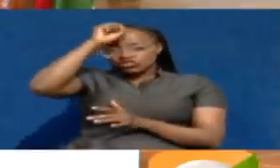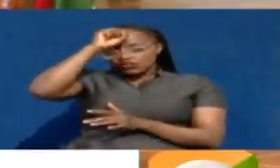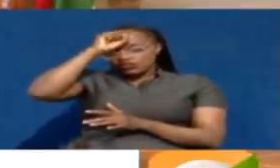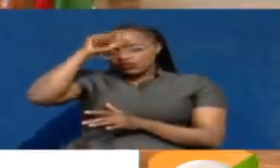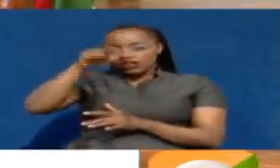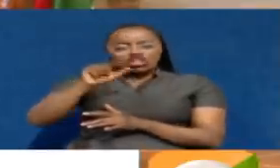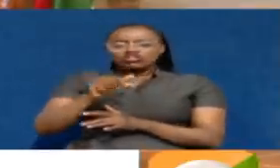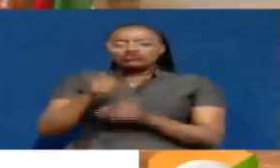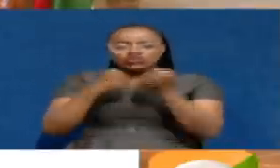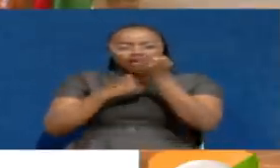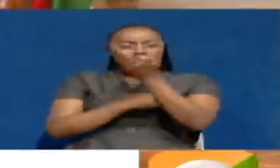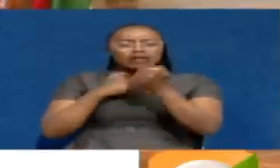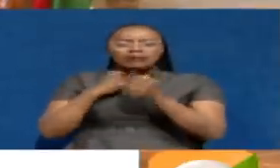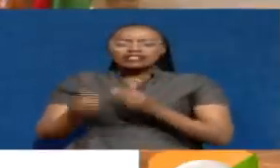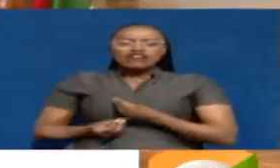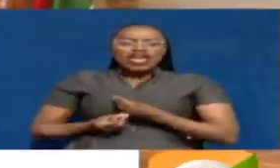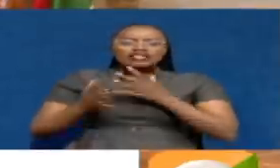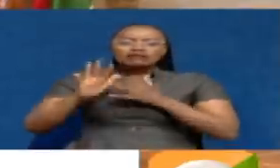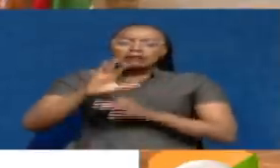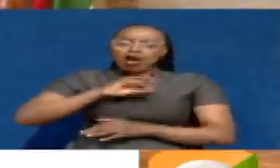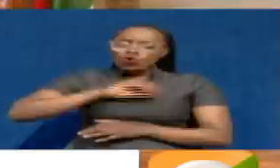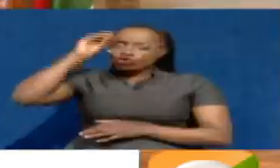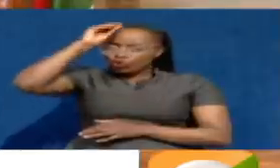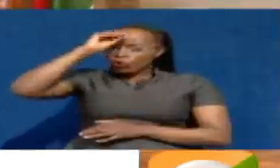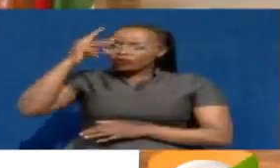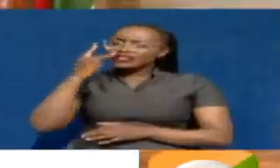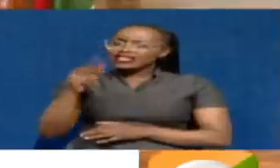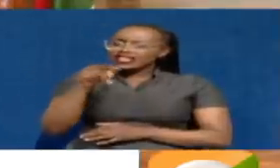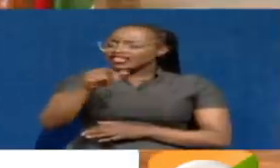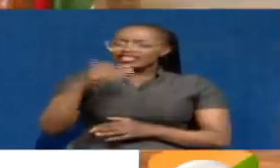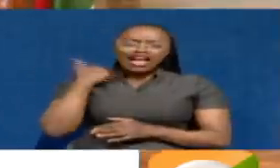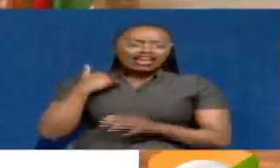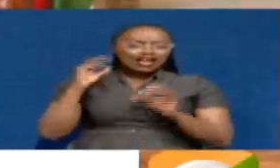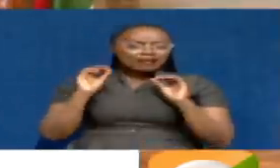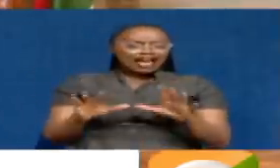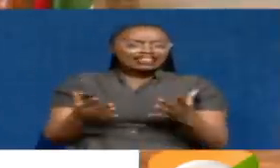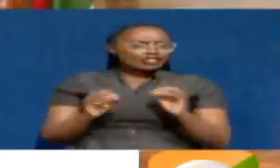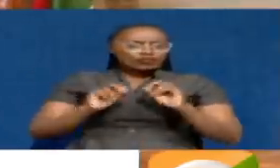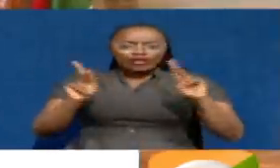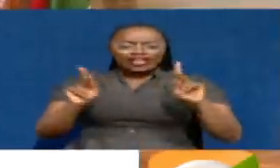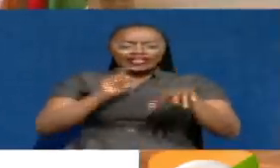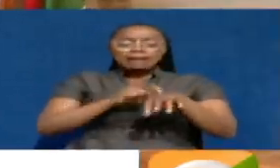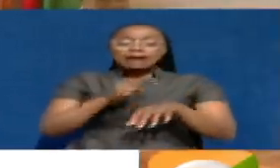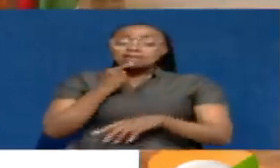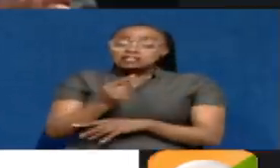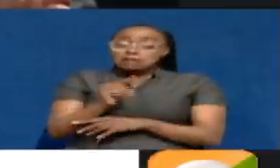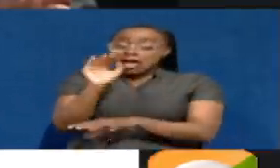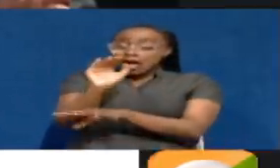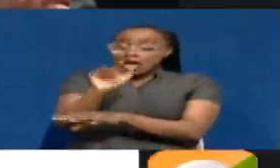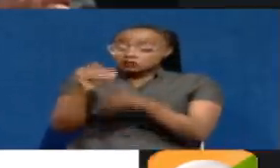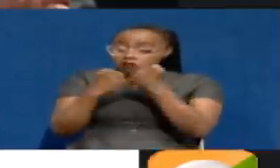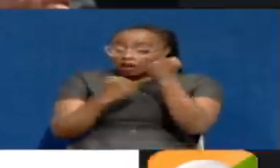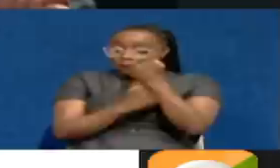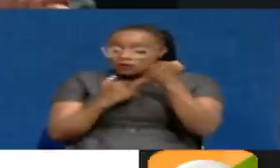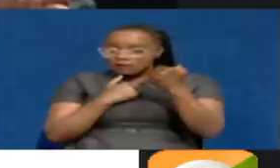support me, he's just expressing an opinion. You see, and that is not a crime. And when I said I never asked him to